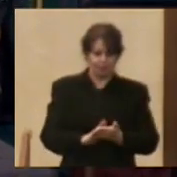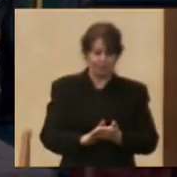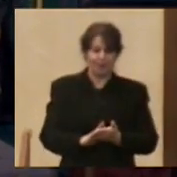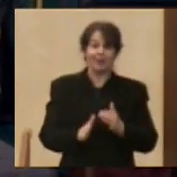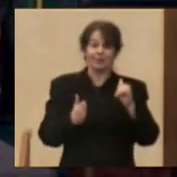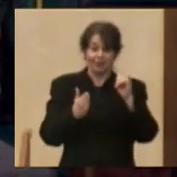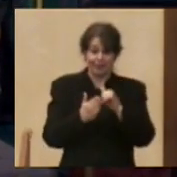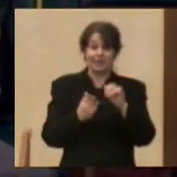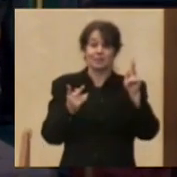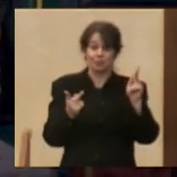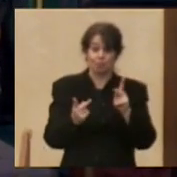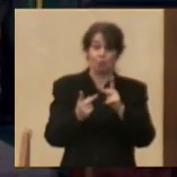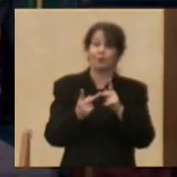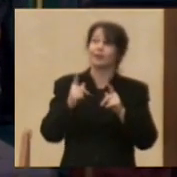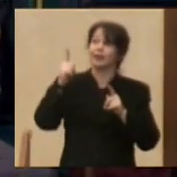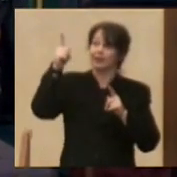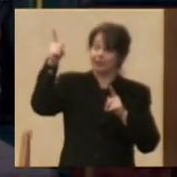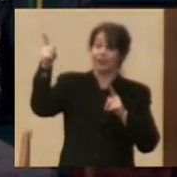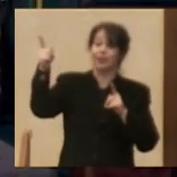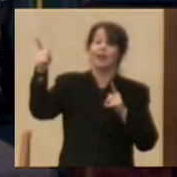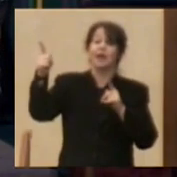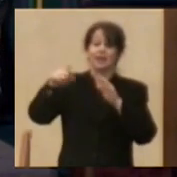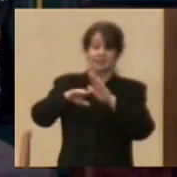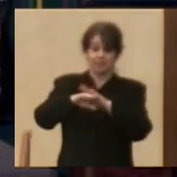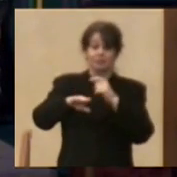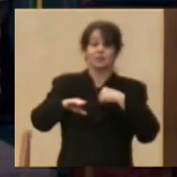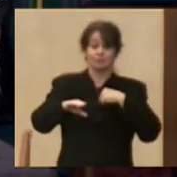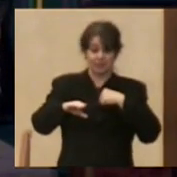perfection Jesus calls us to.